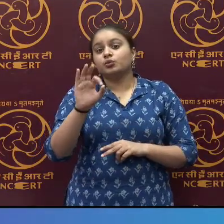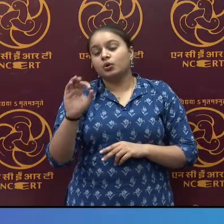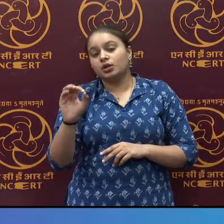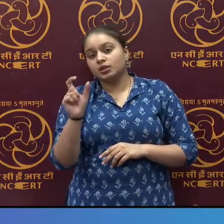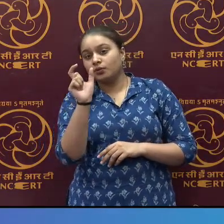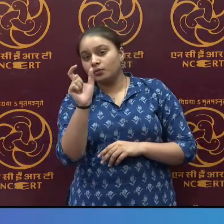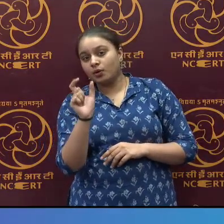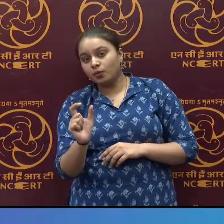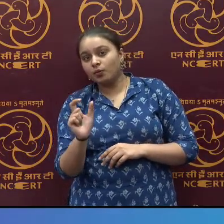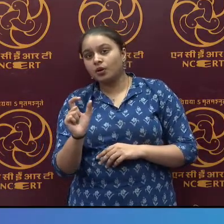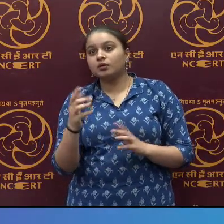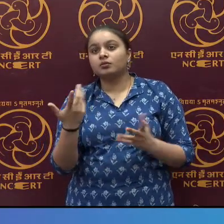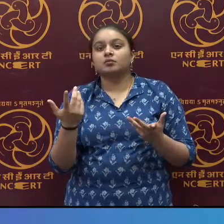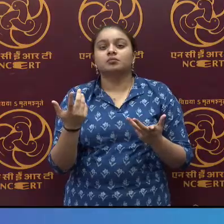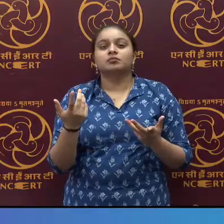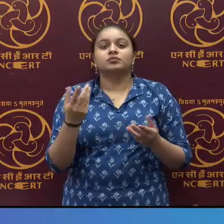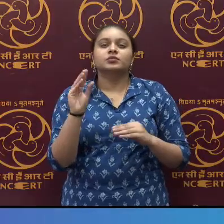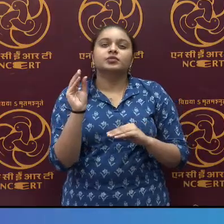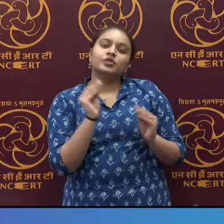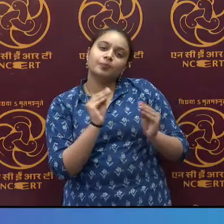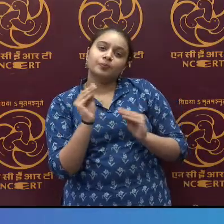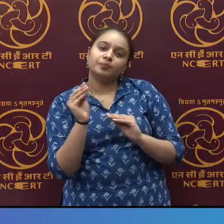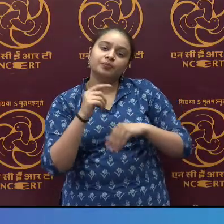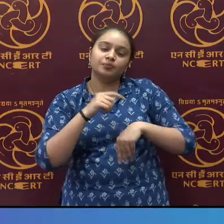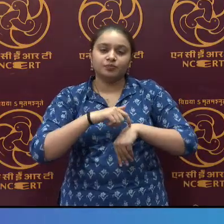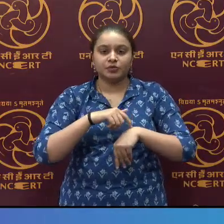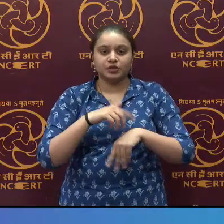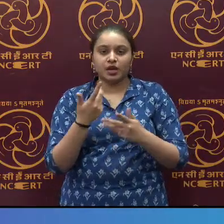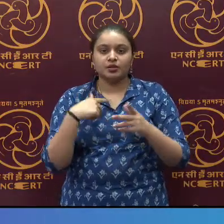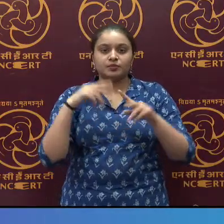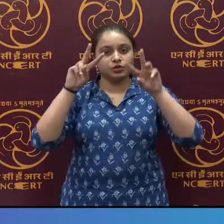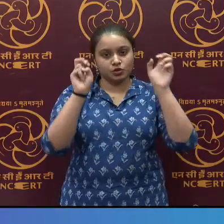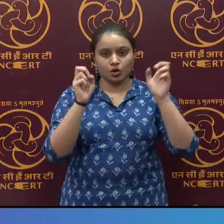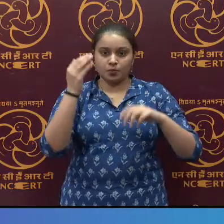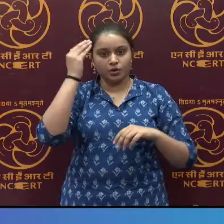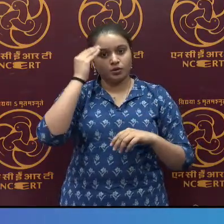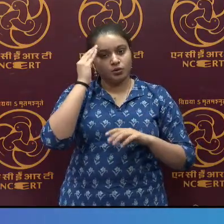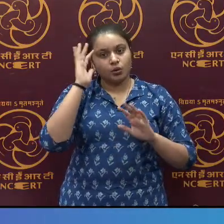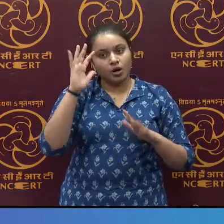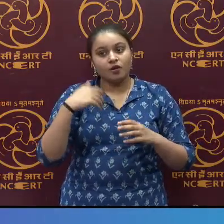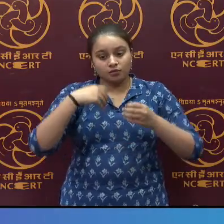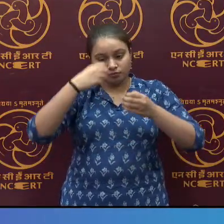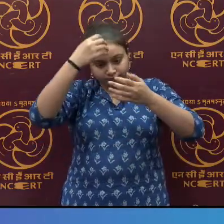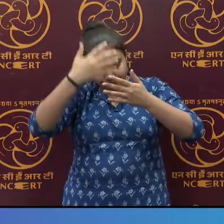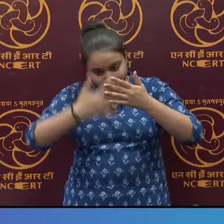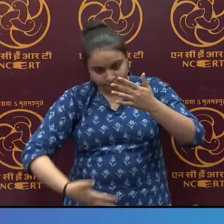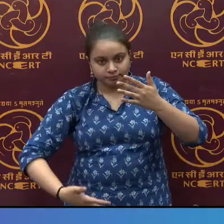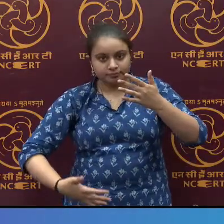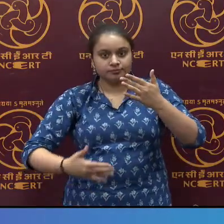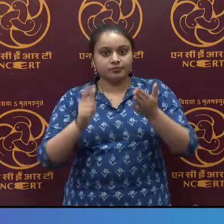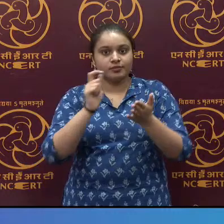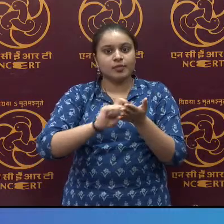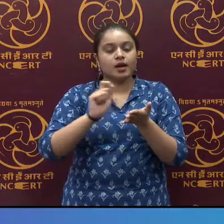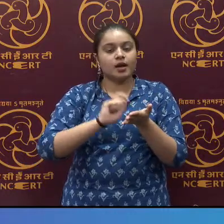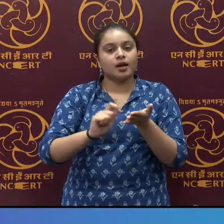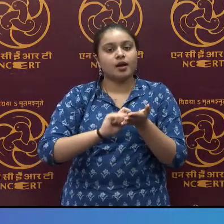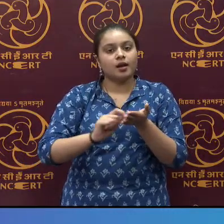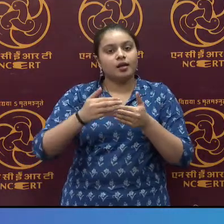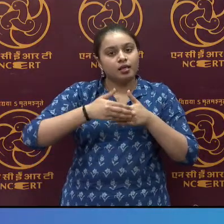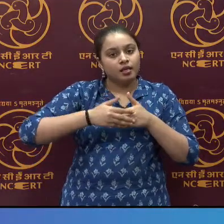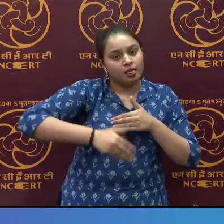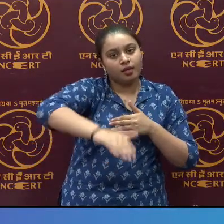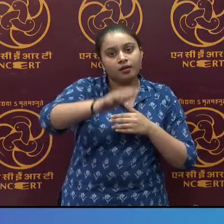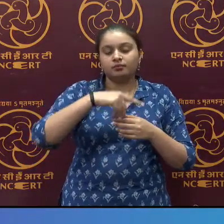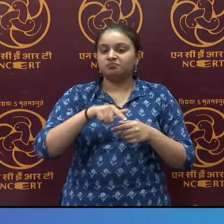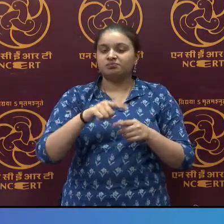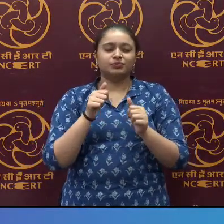do not exceed, like sometimes we know a lot about the topic, we go on writing. So that is not good,